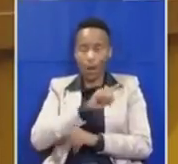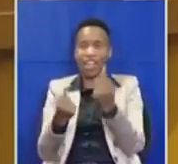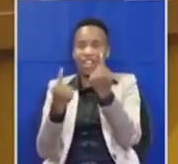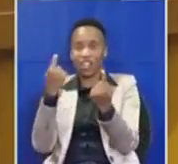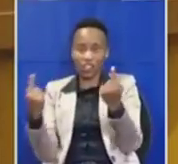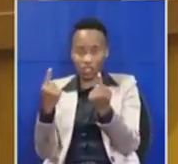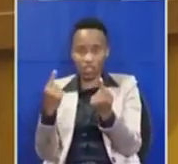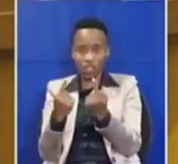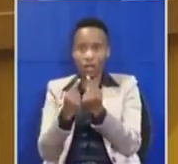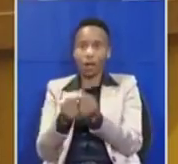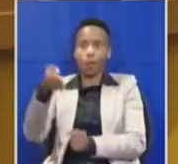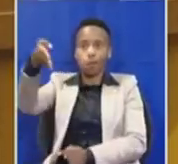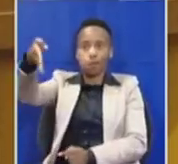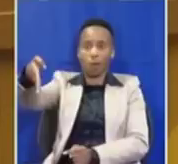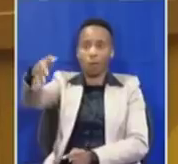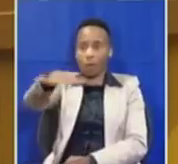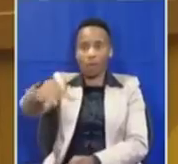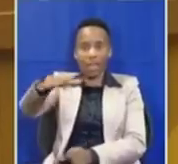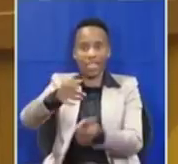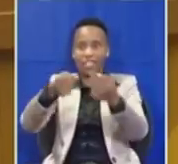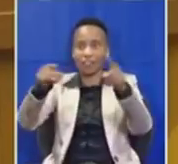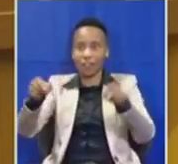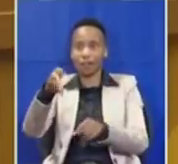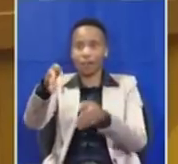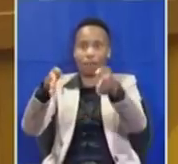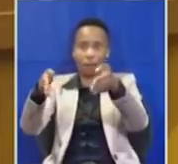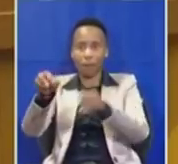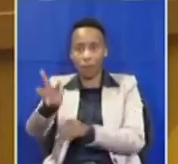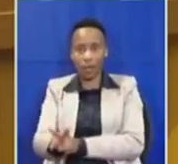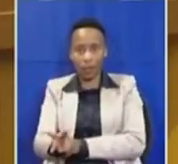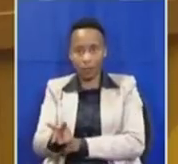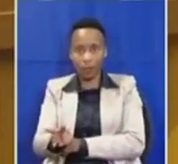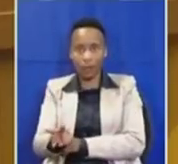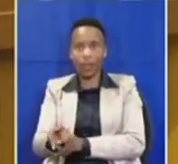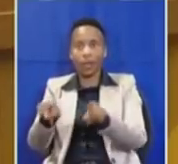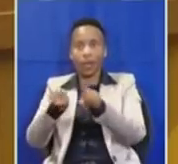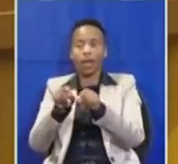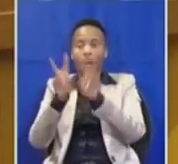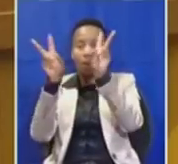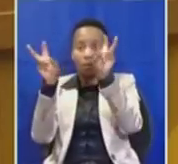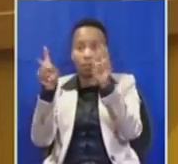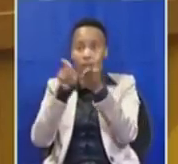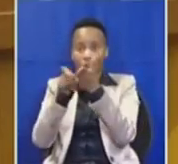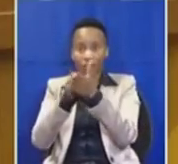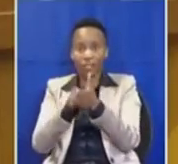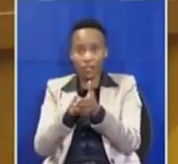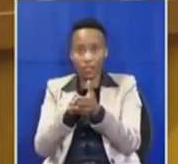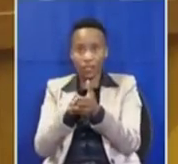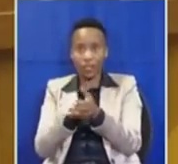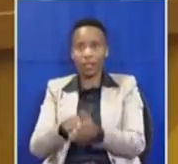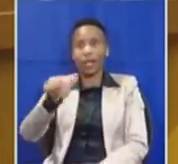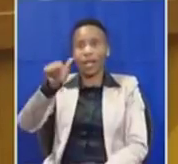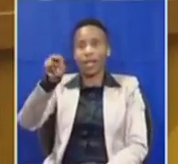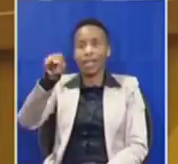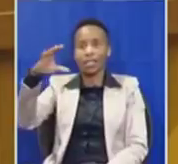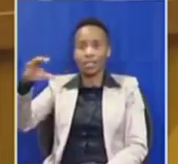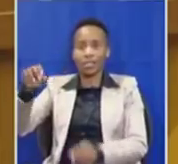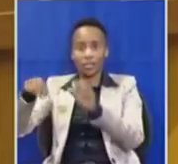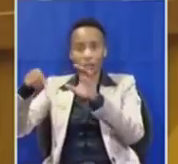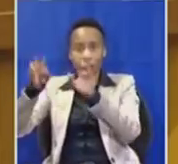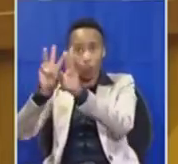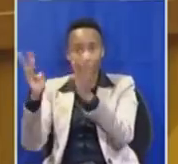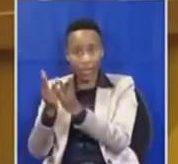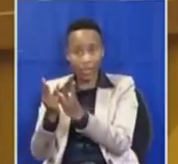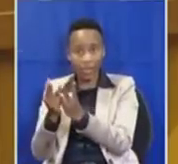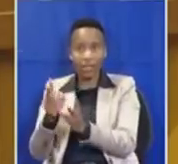tomorrow. As The Economist once is quoted as saying, is that in the ANC's world, it lives in